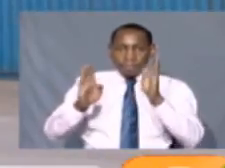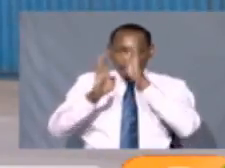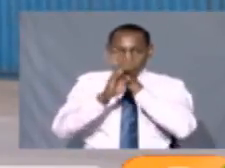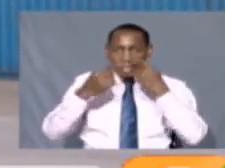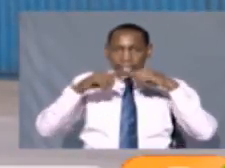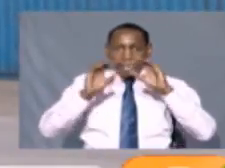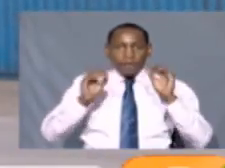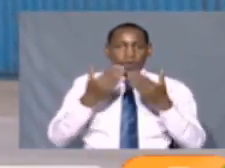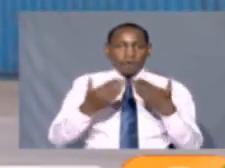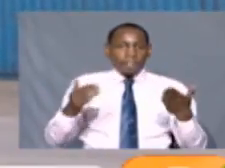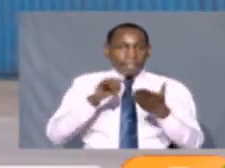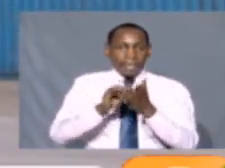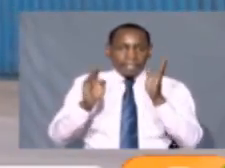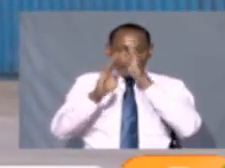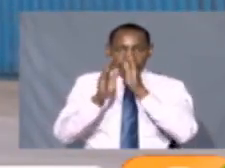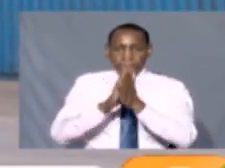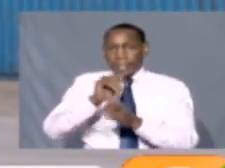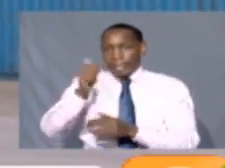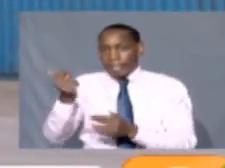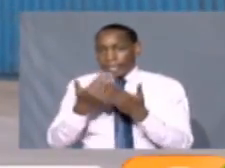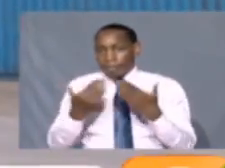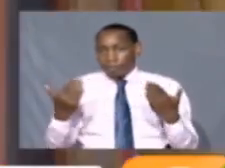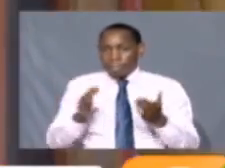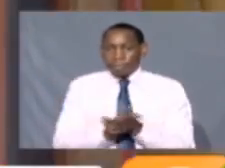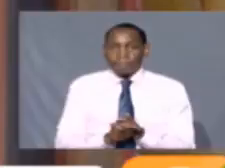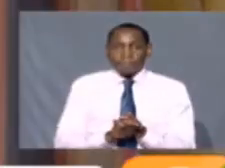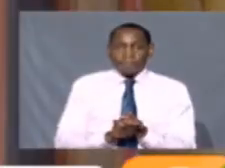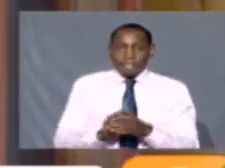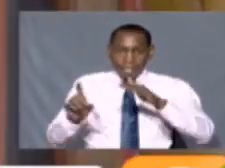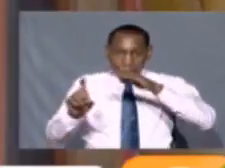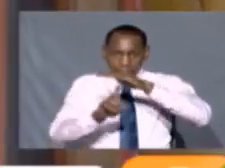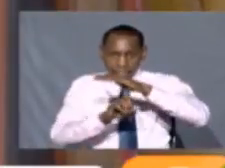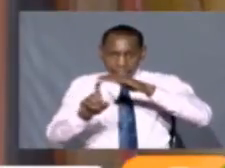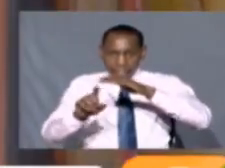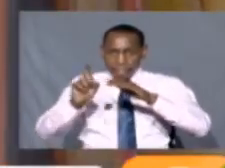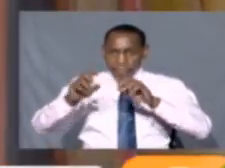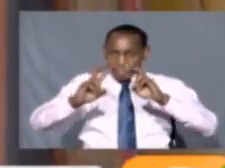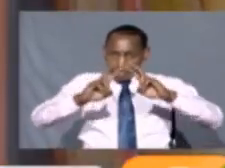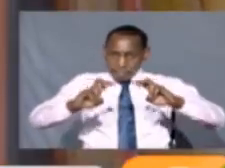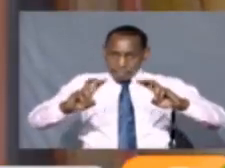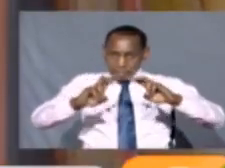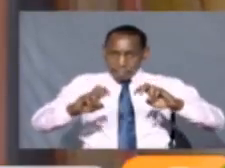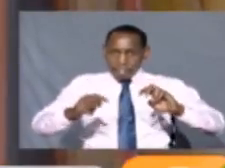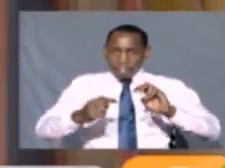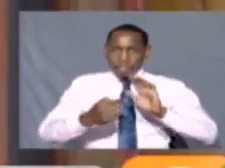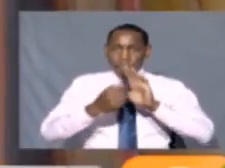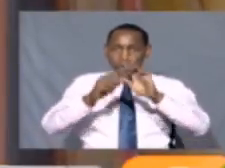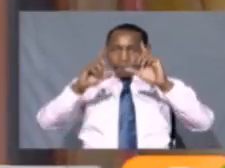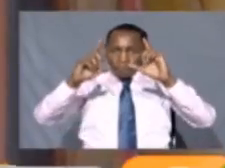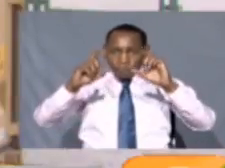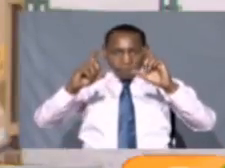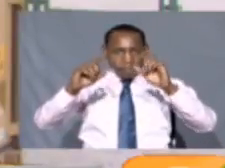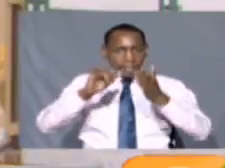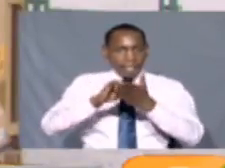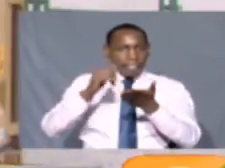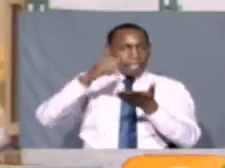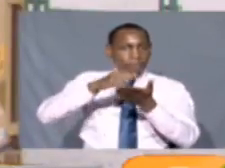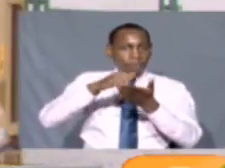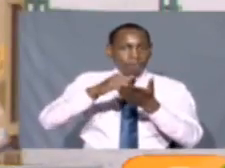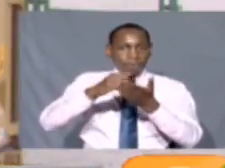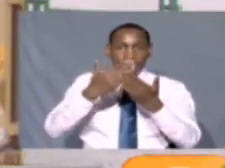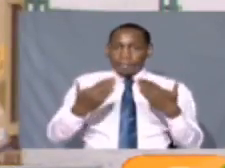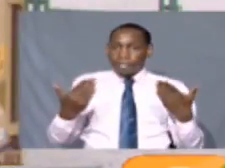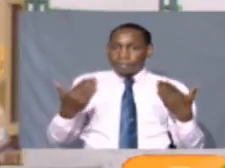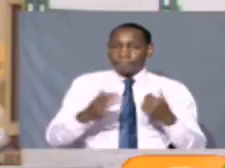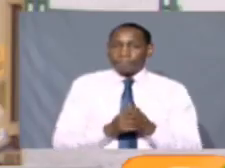undeclared goods concealed with other goods. The X-ray scanner supposed to scrutinize and give photographic images contained in a